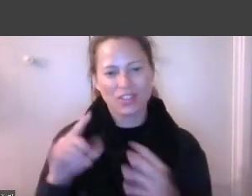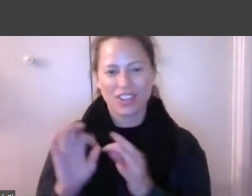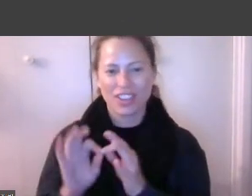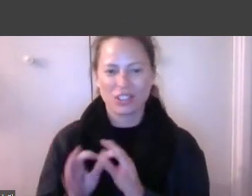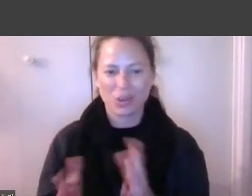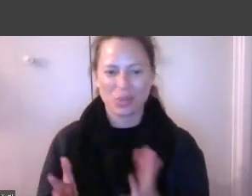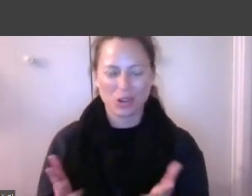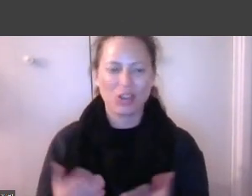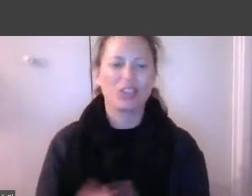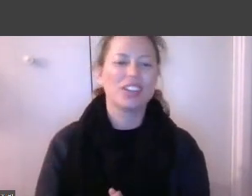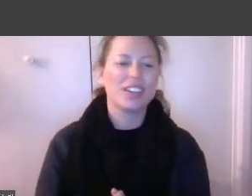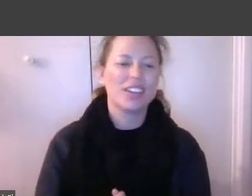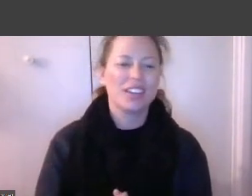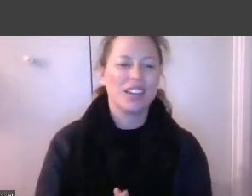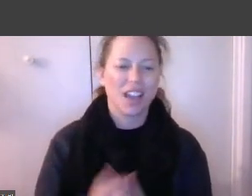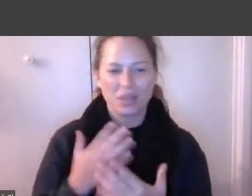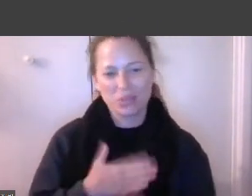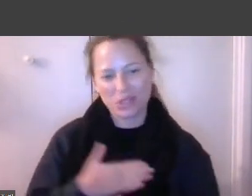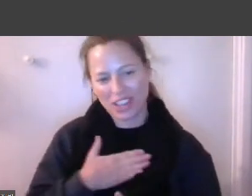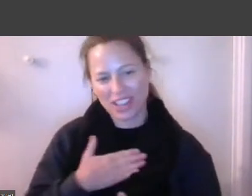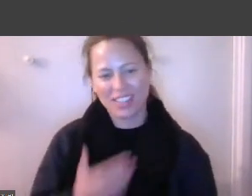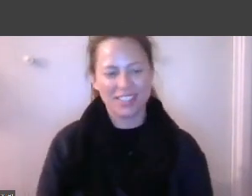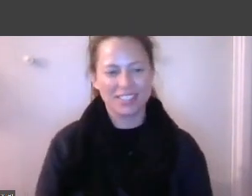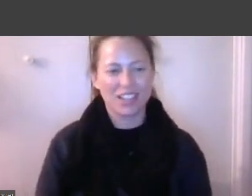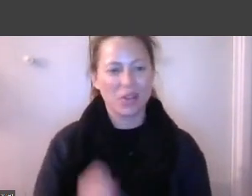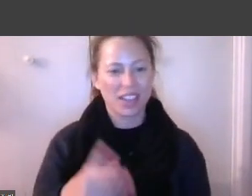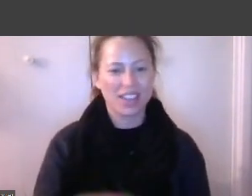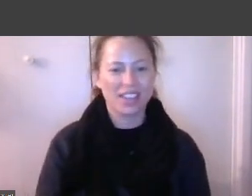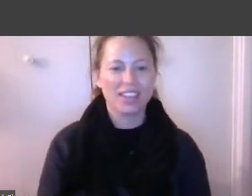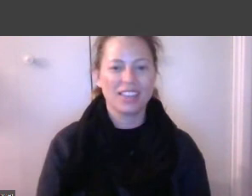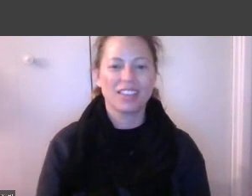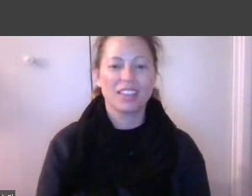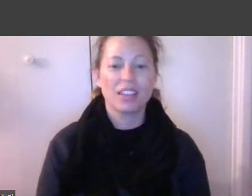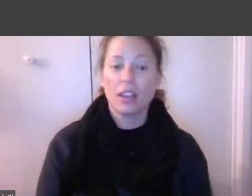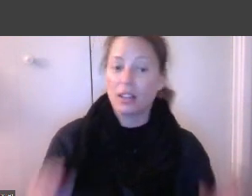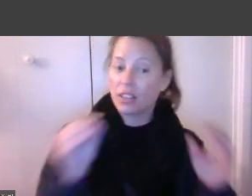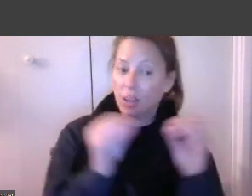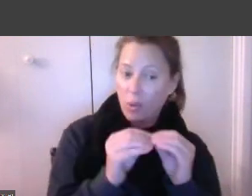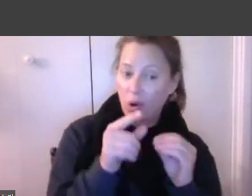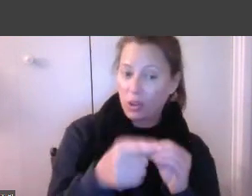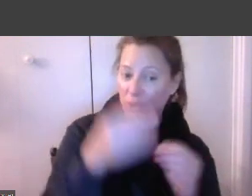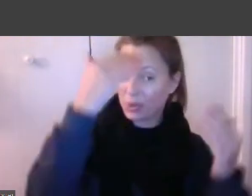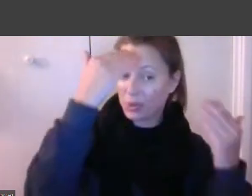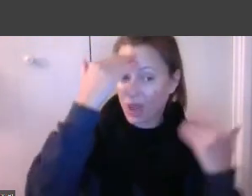who's helping interpret this video. I really appreciate it. Okay, the more you